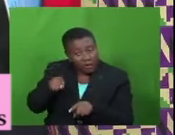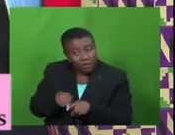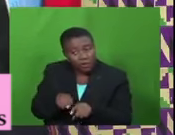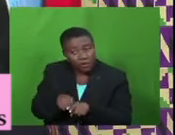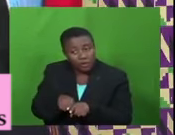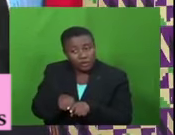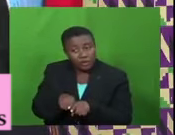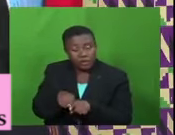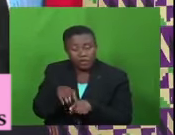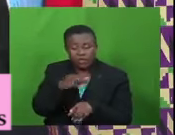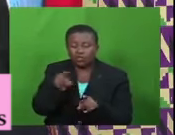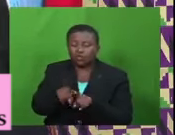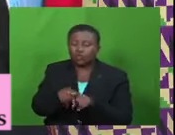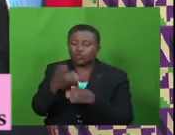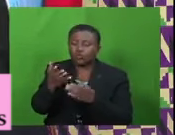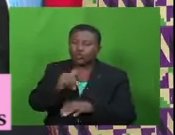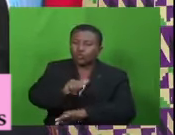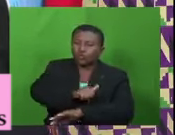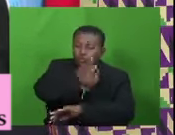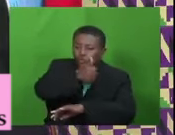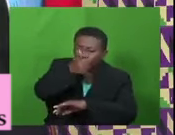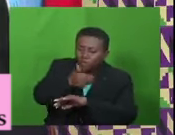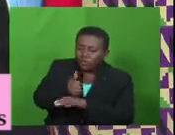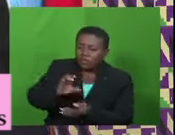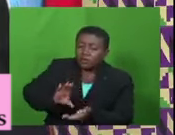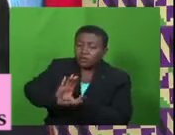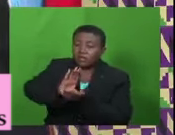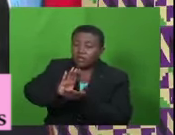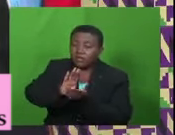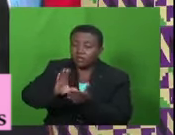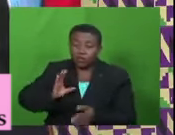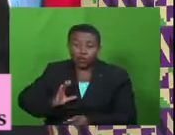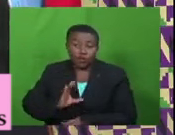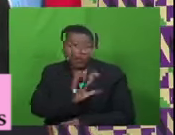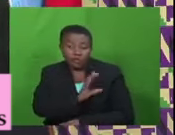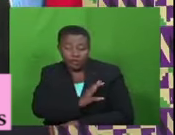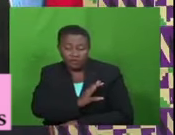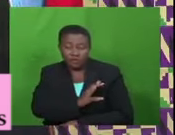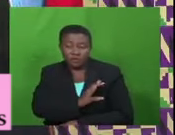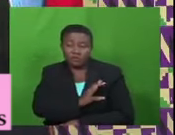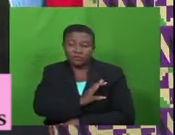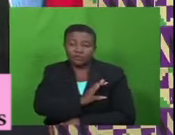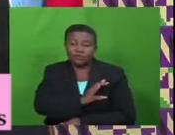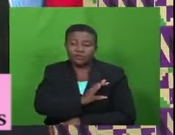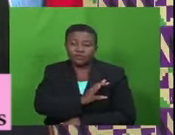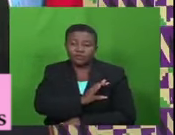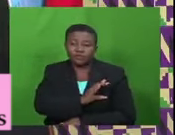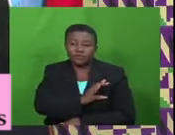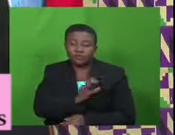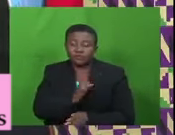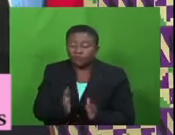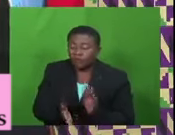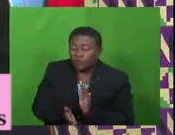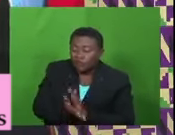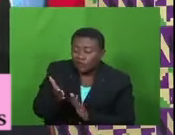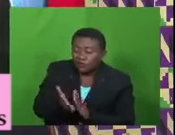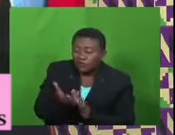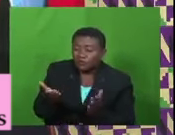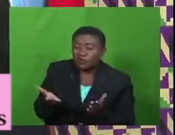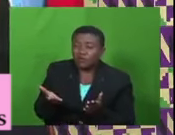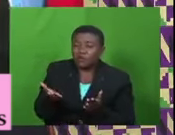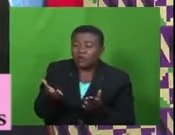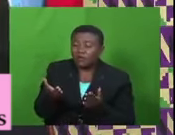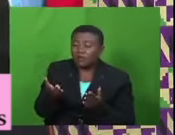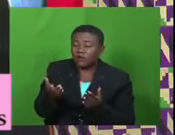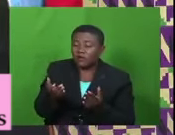attempt to establish an official credit committee. We look forward to their fast-tracking the needed financing